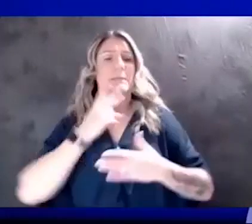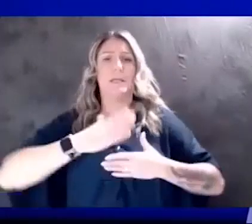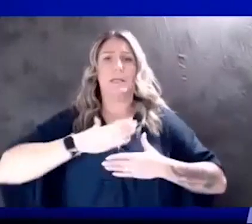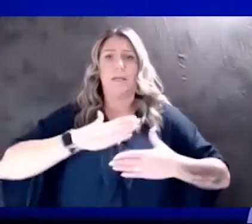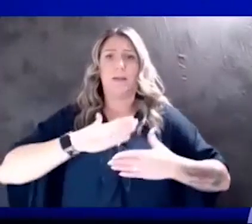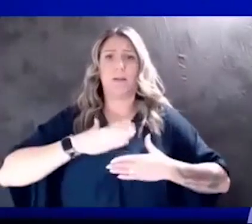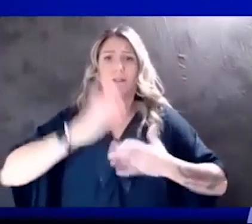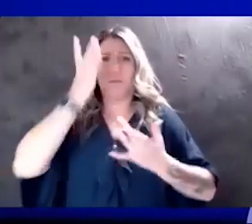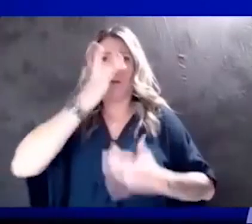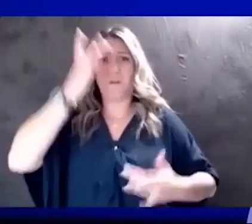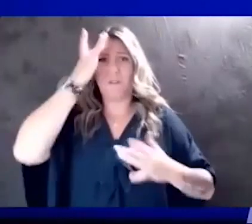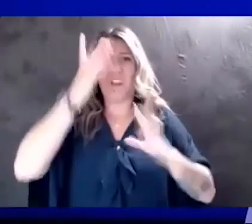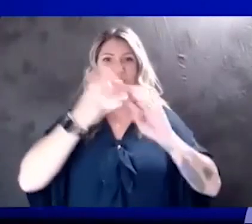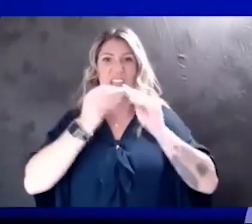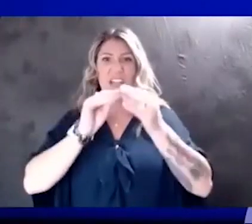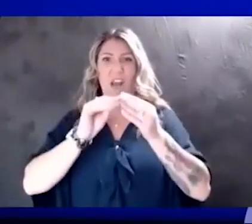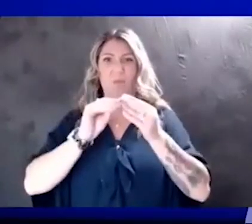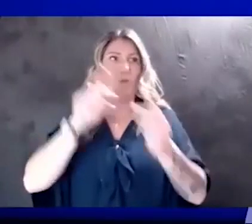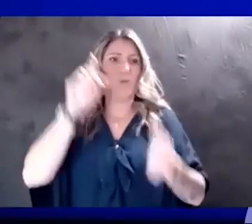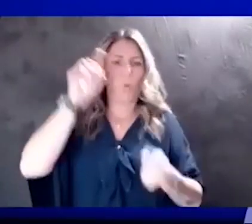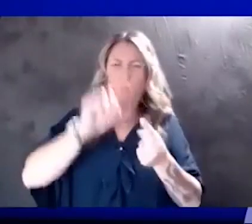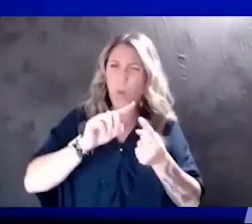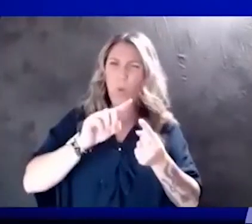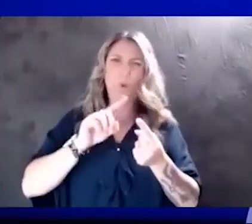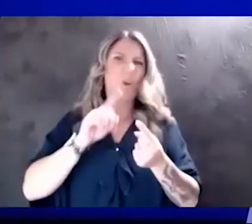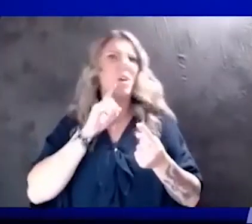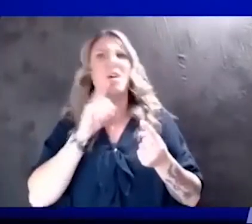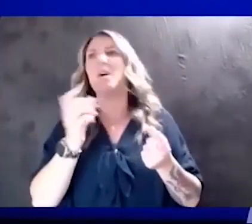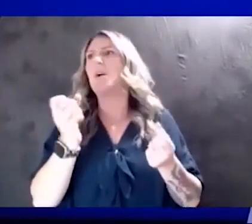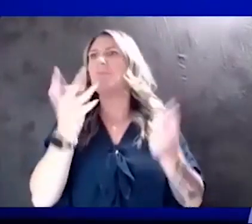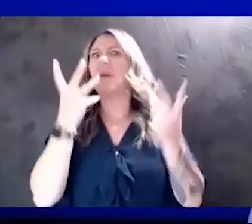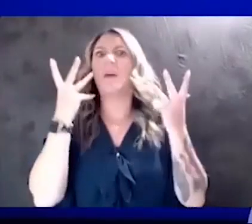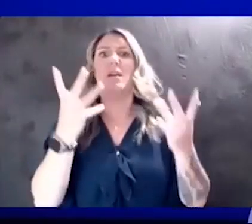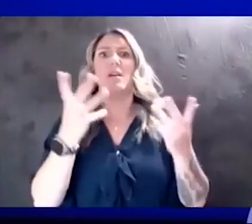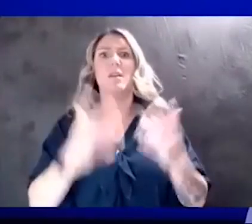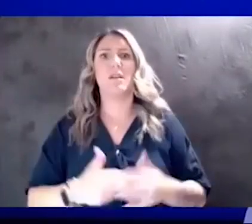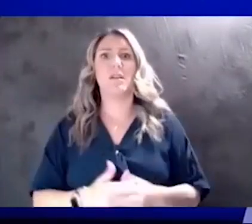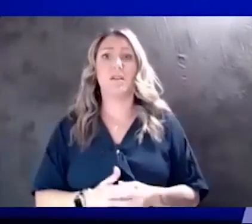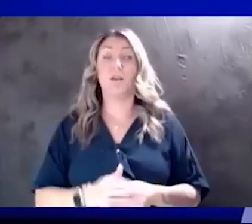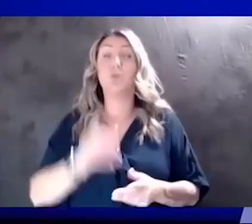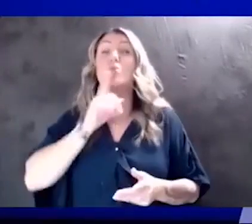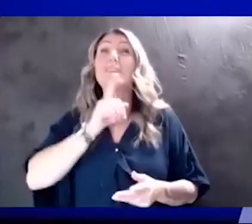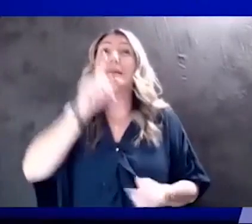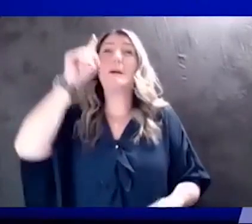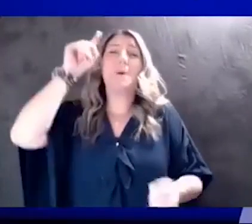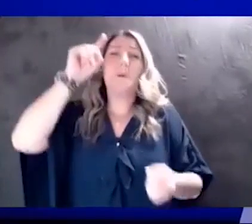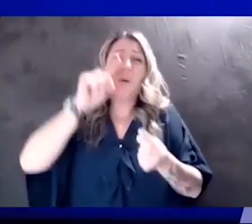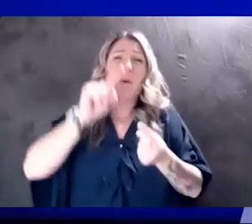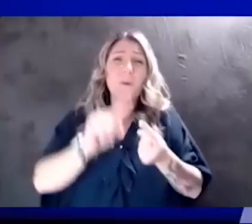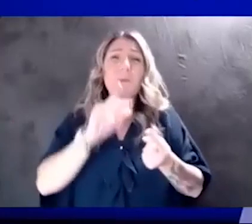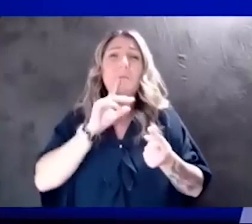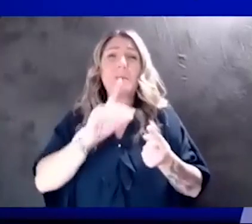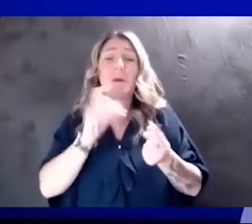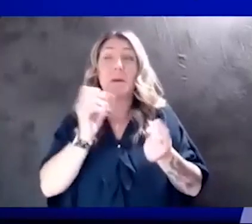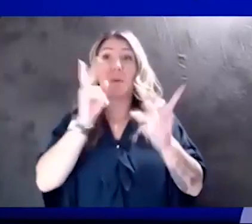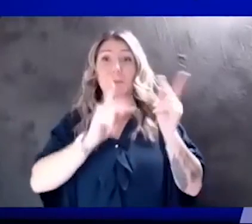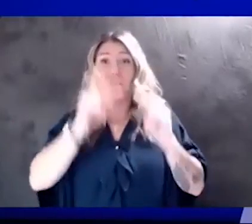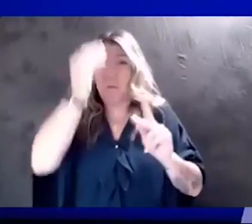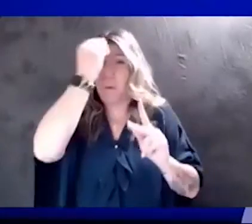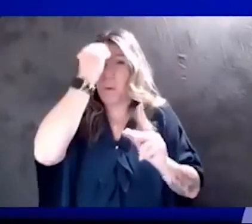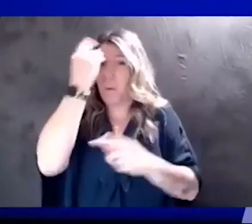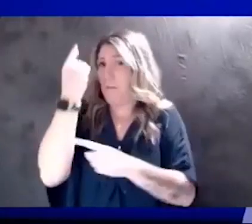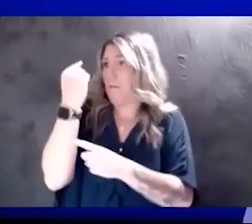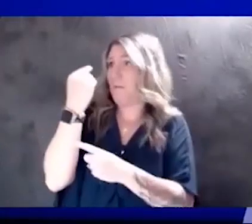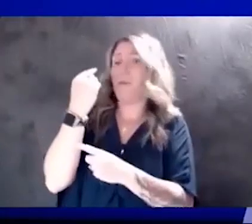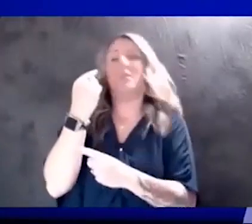the numbers were down for a number of them, really down, as I think most folks are aware of. So yeah, I think we'll see